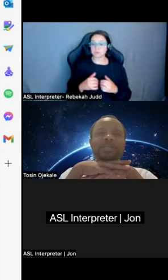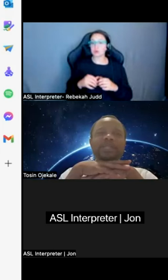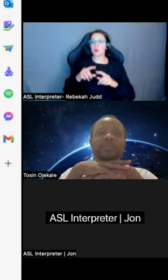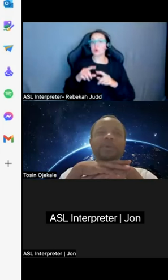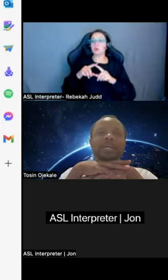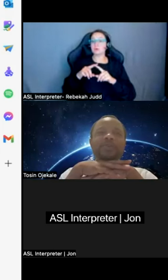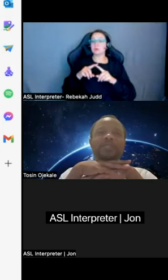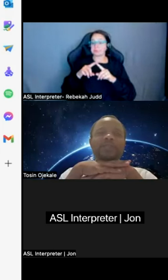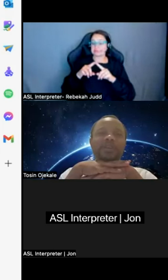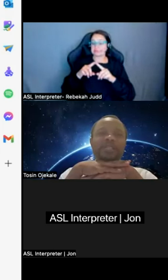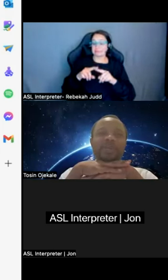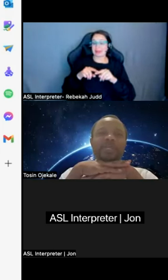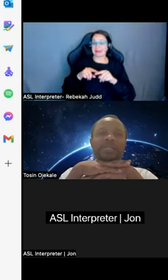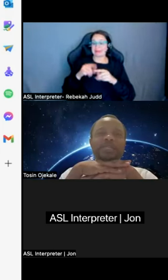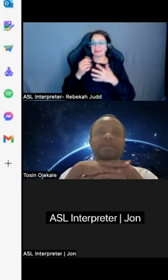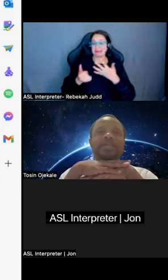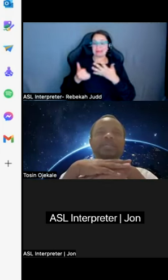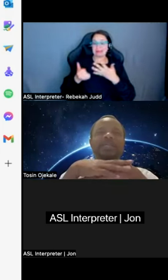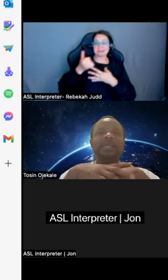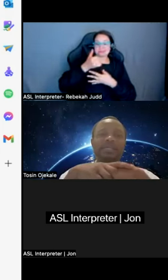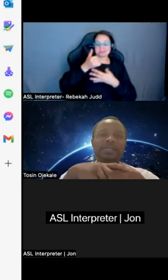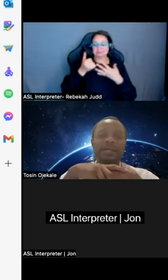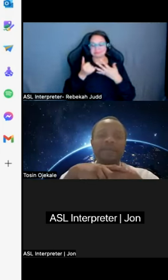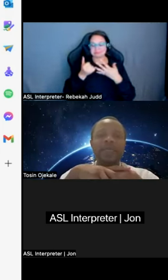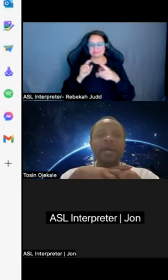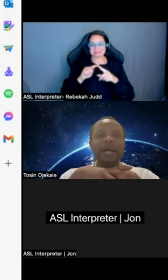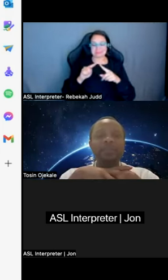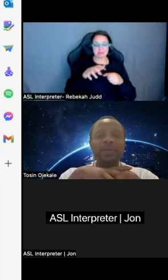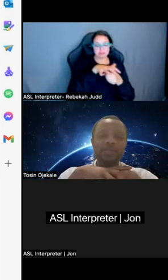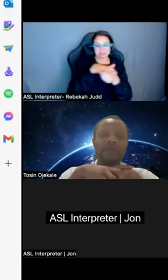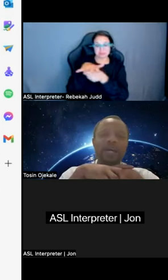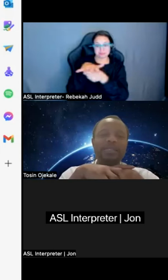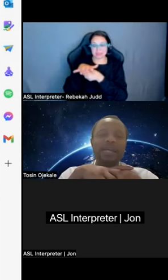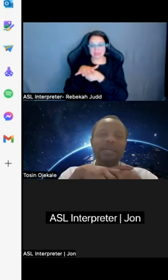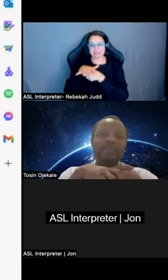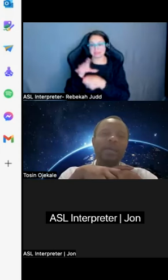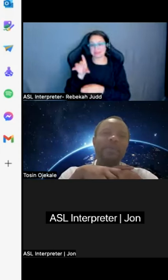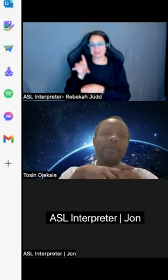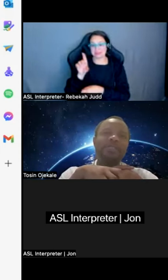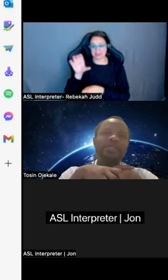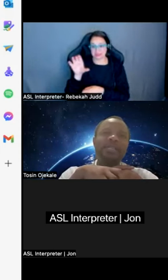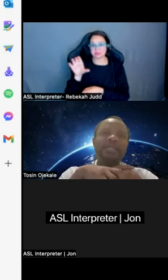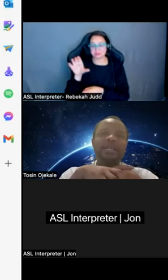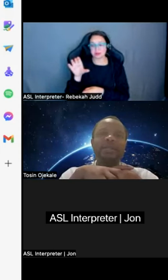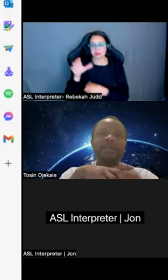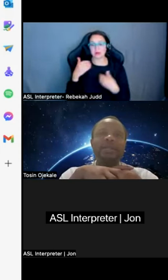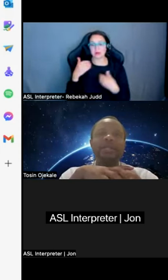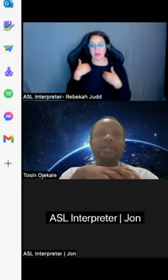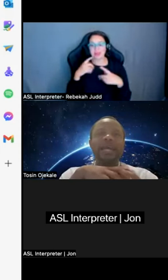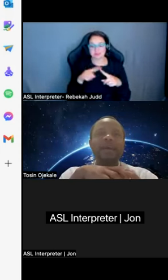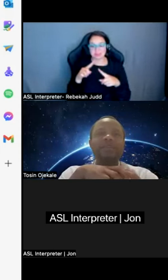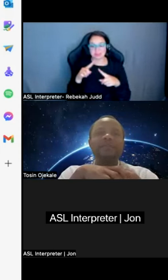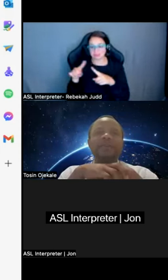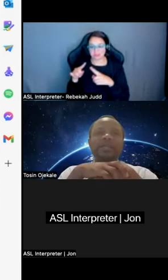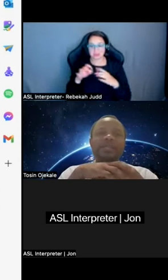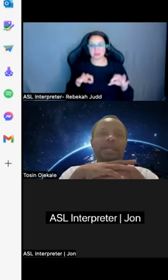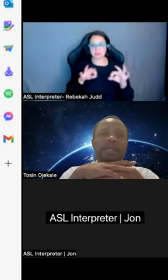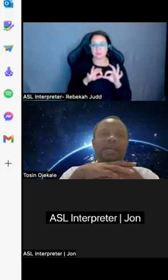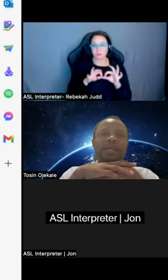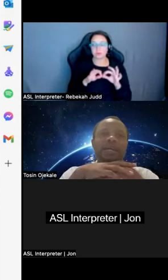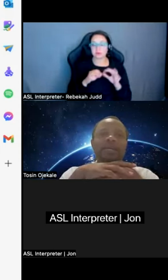about the importance of the different spaces in a data center. And because of that, and because they have